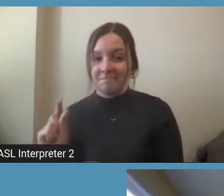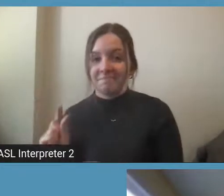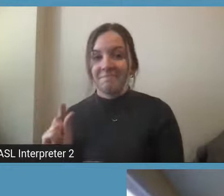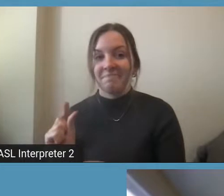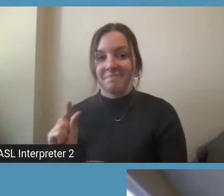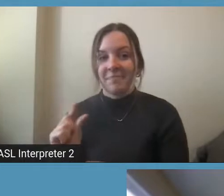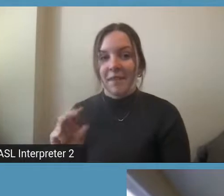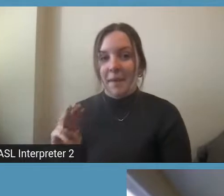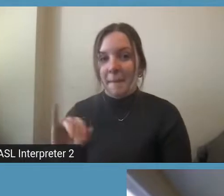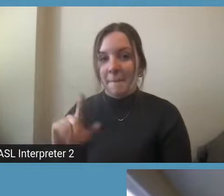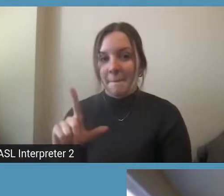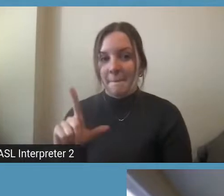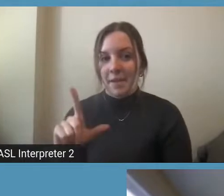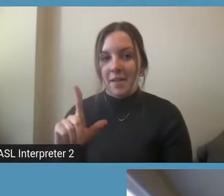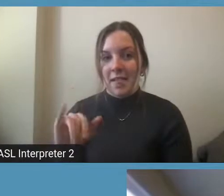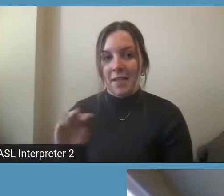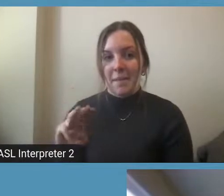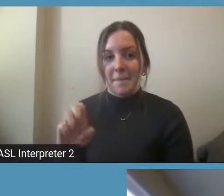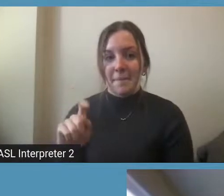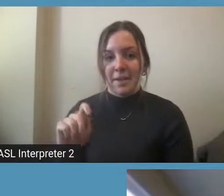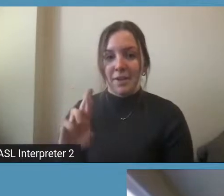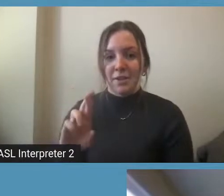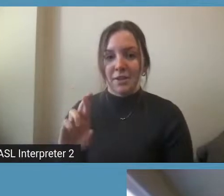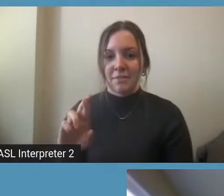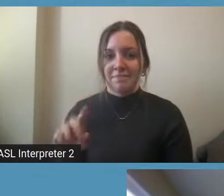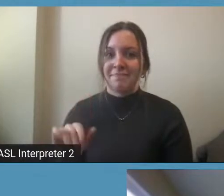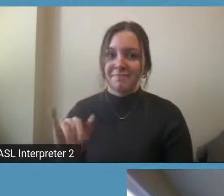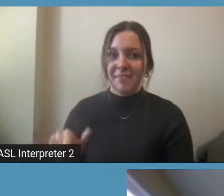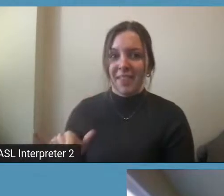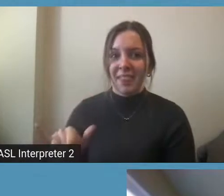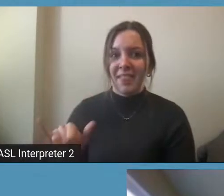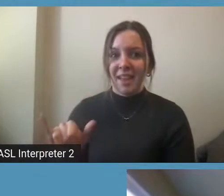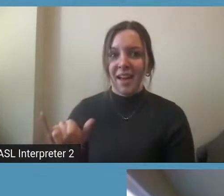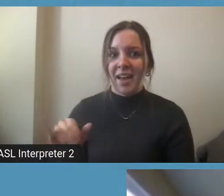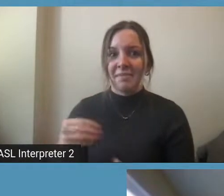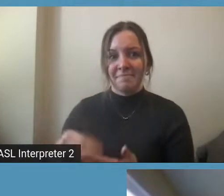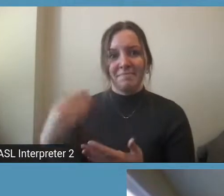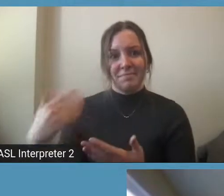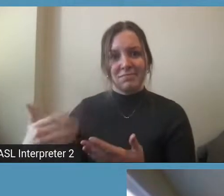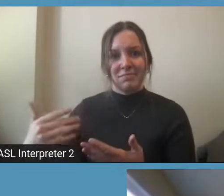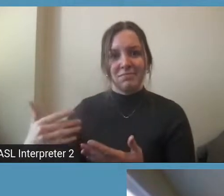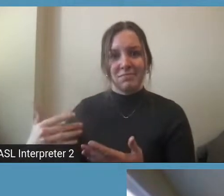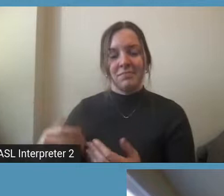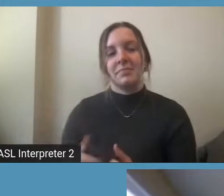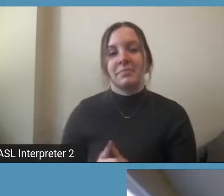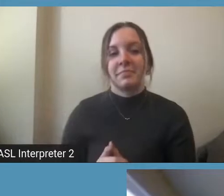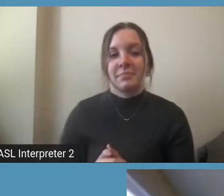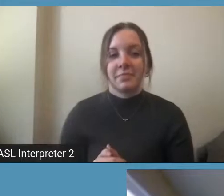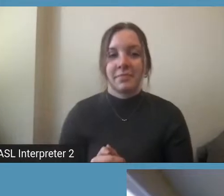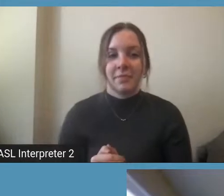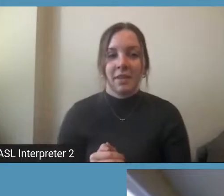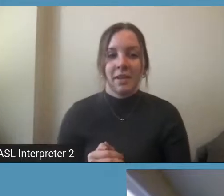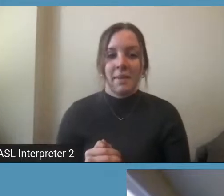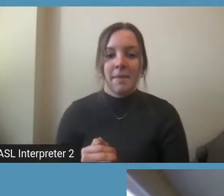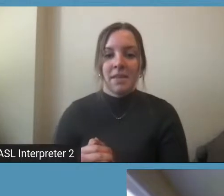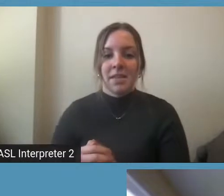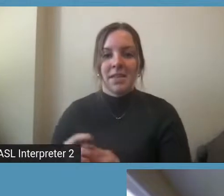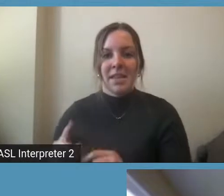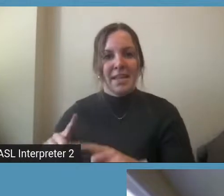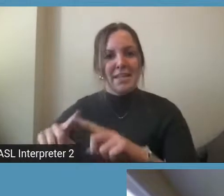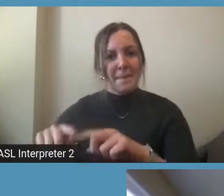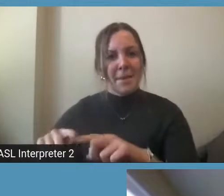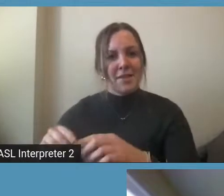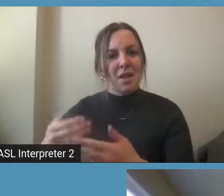really get expensive because your margin for error is different. And of course, that all is dependent on the object itself,